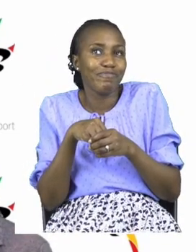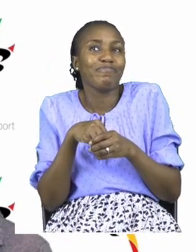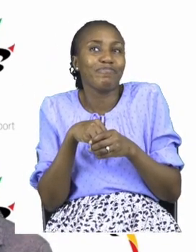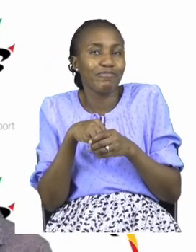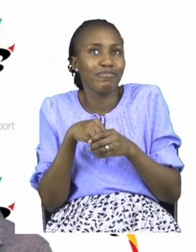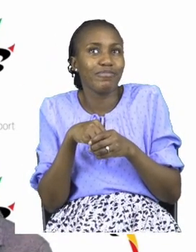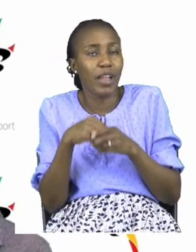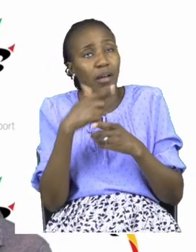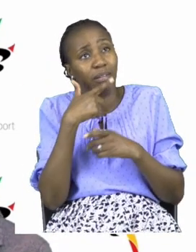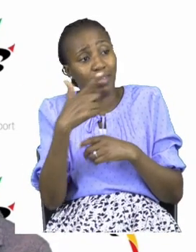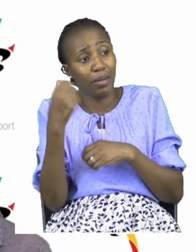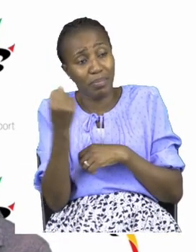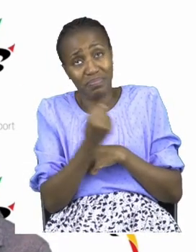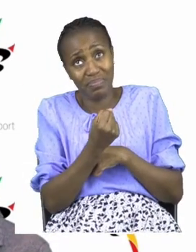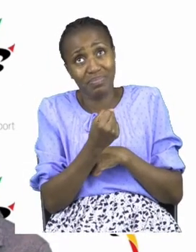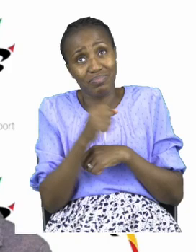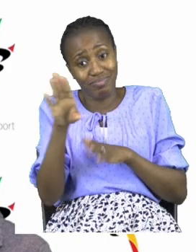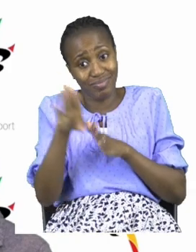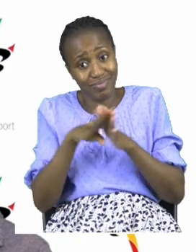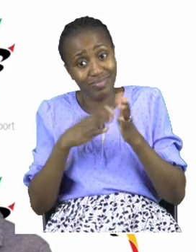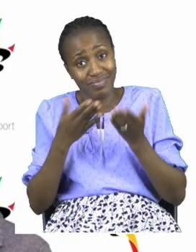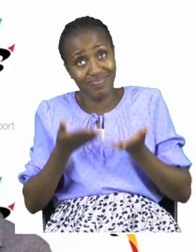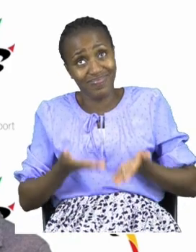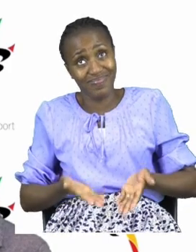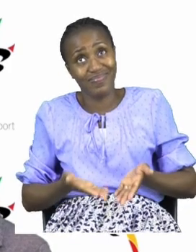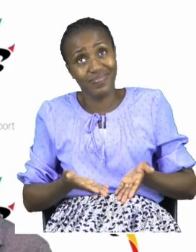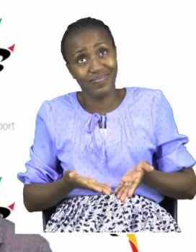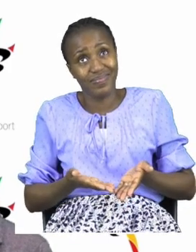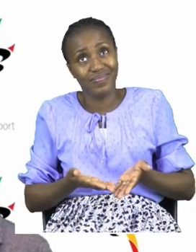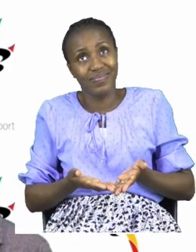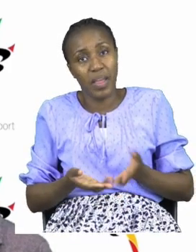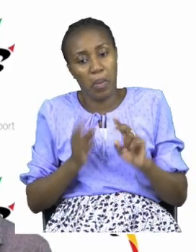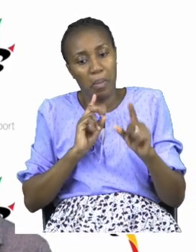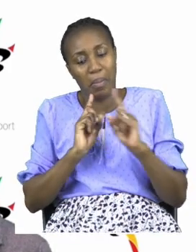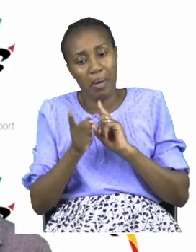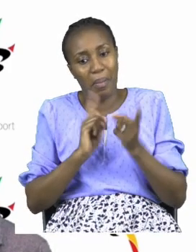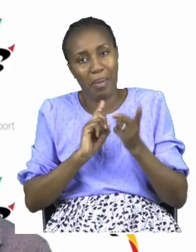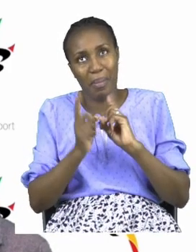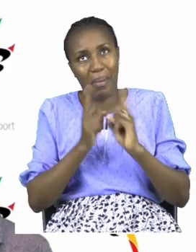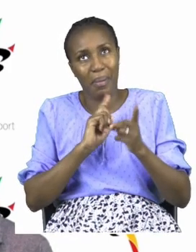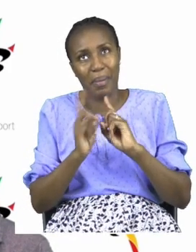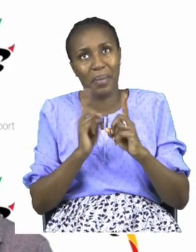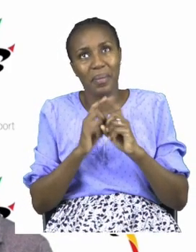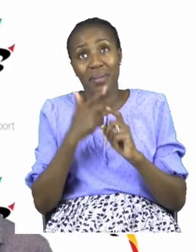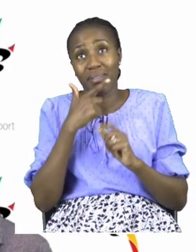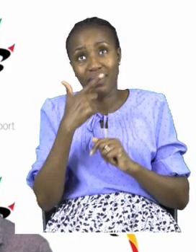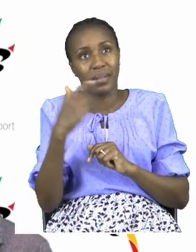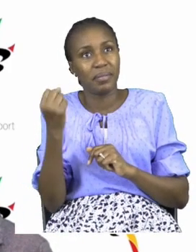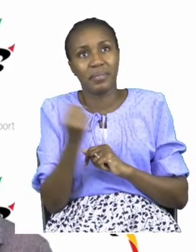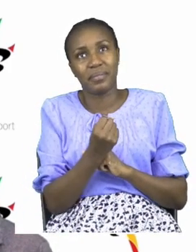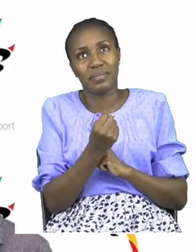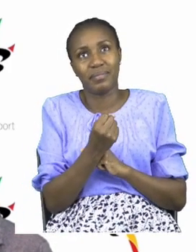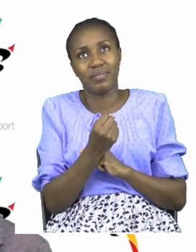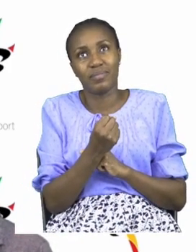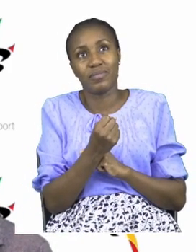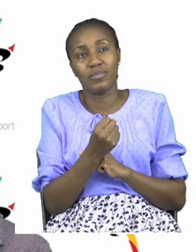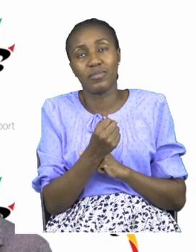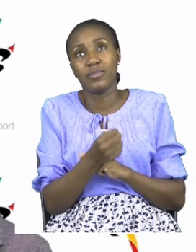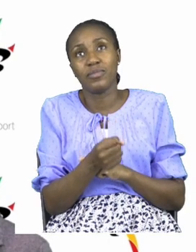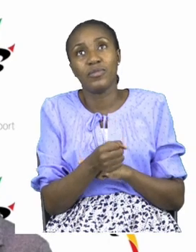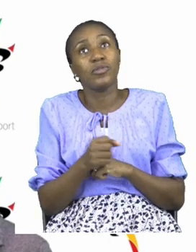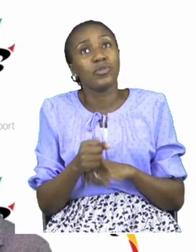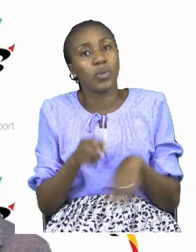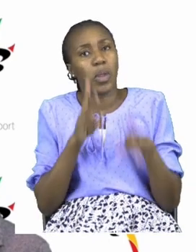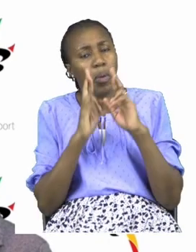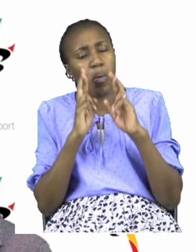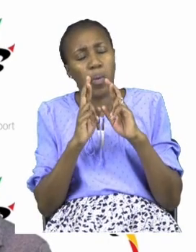We want to thank Mr. Kaulinge for coming in and having a chat with us today. And so we're looking forward to seeing tennis